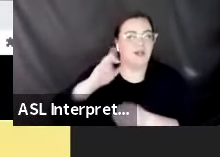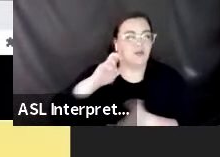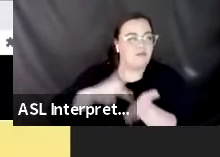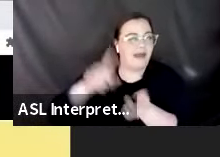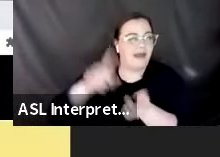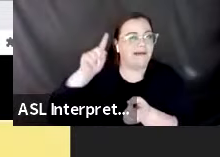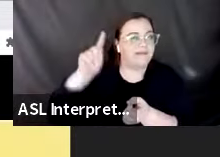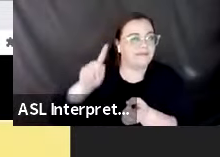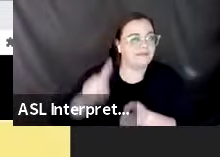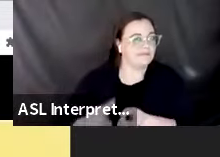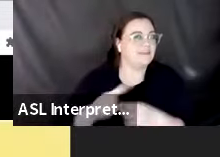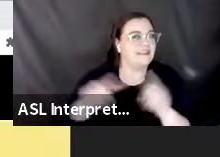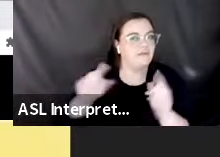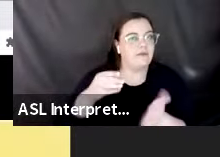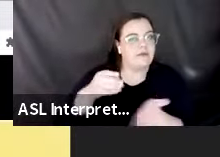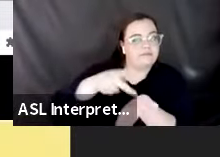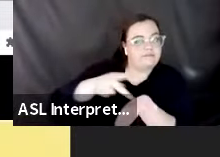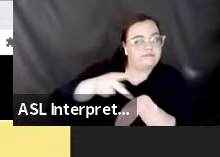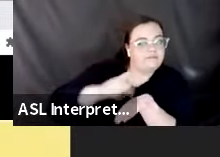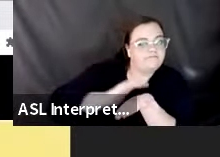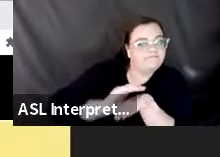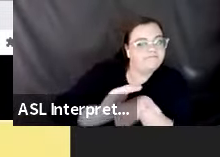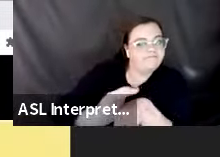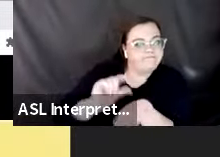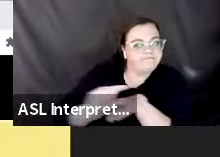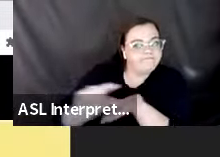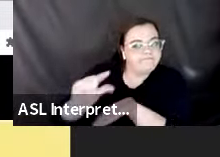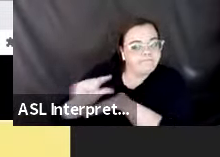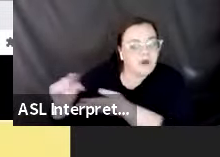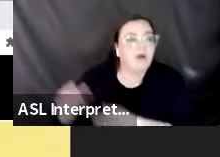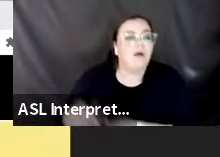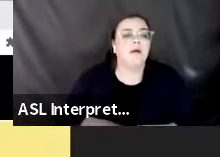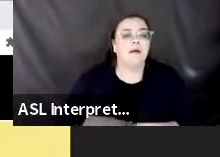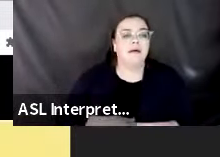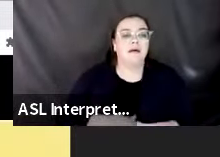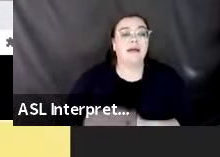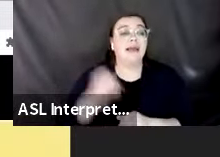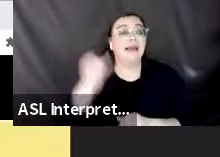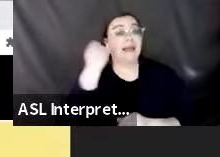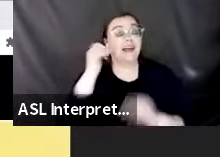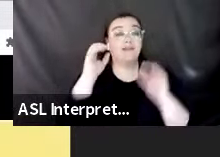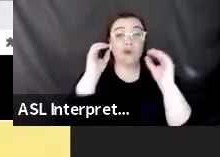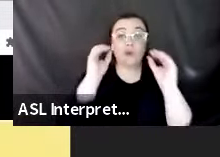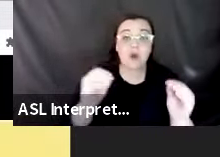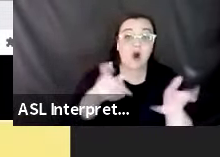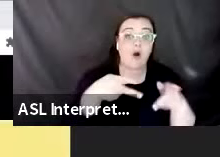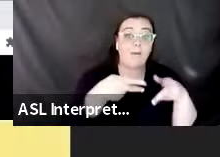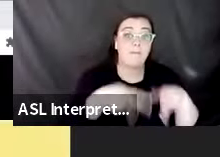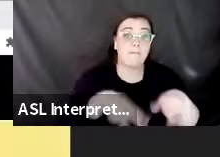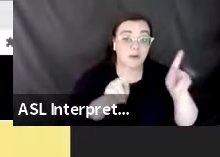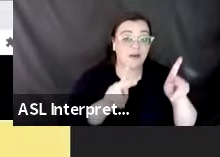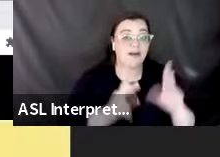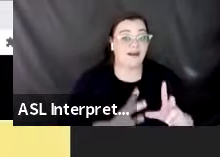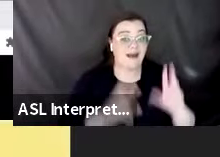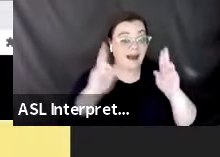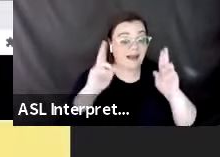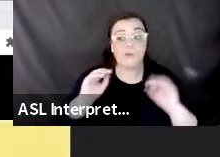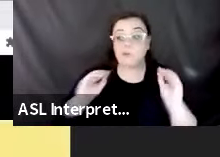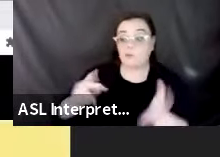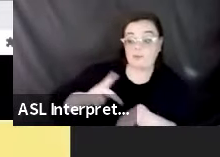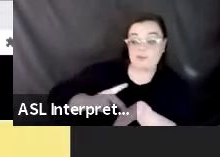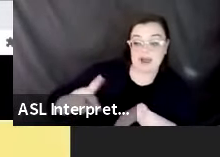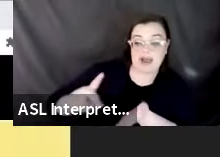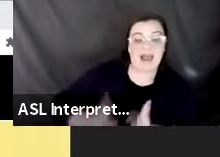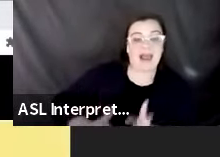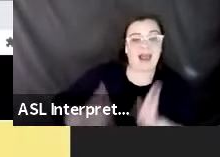And finally, if there are no permitted edits and no paid edits in a new spot, it's a new spot and it gets paid as a whole